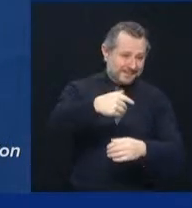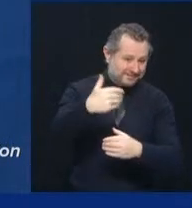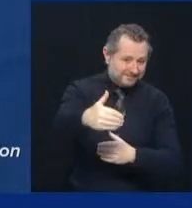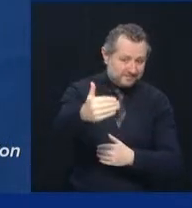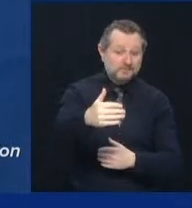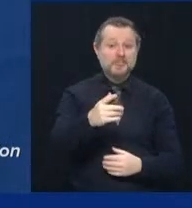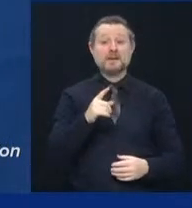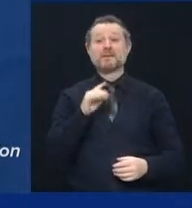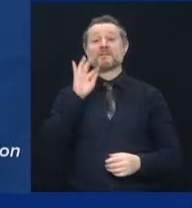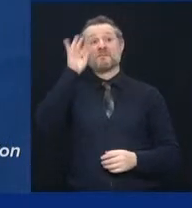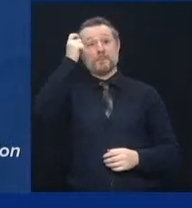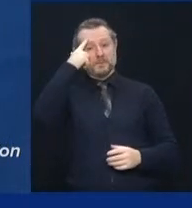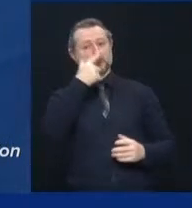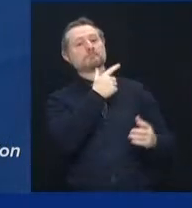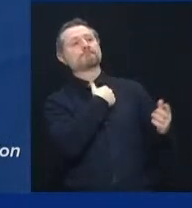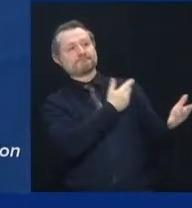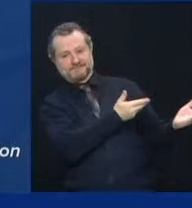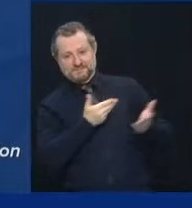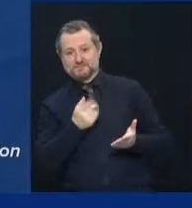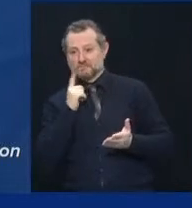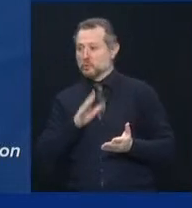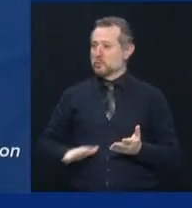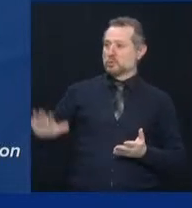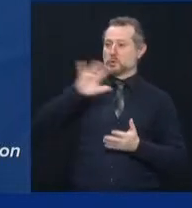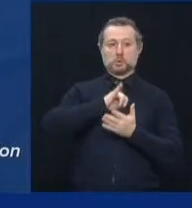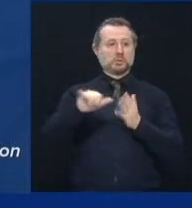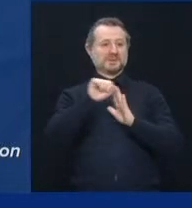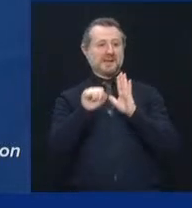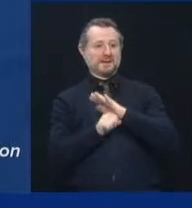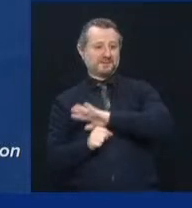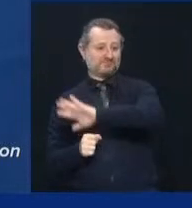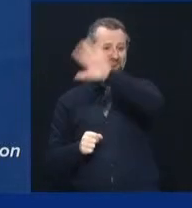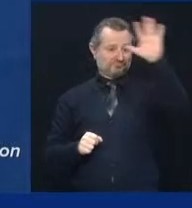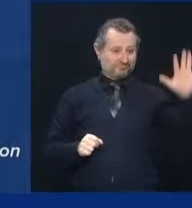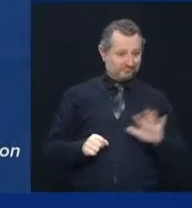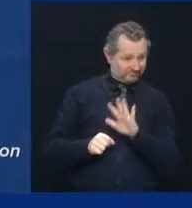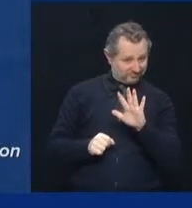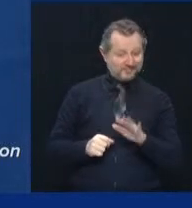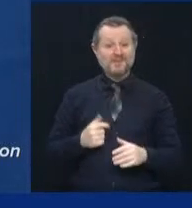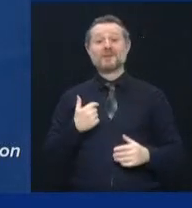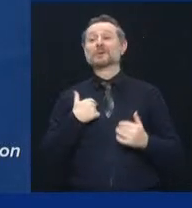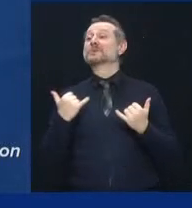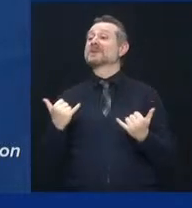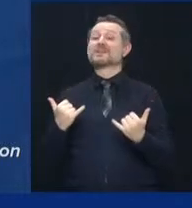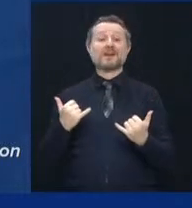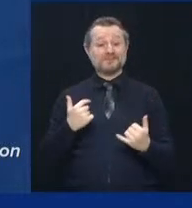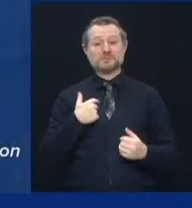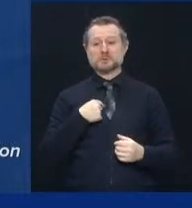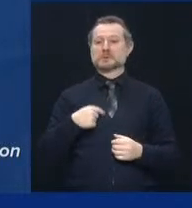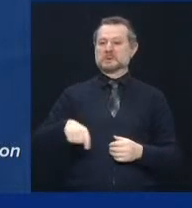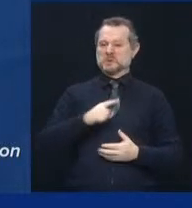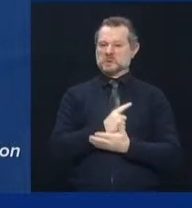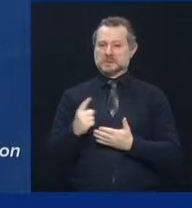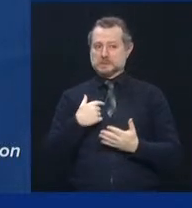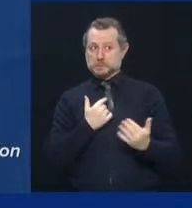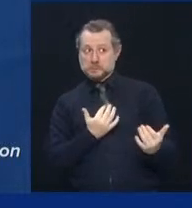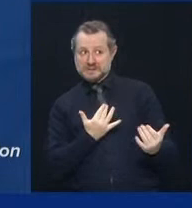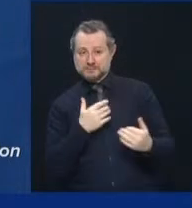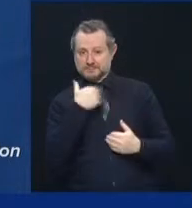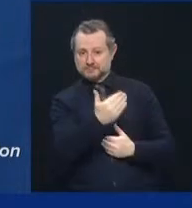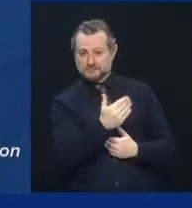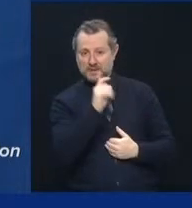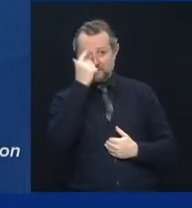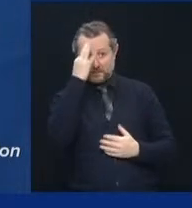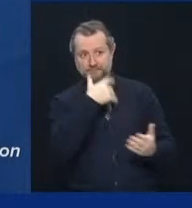government across the state. But we are now going week to week, waiting for the allocation from the federal